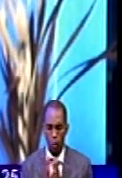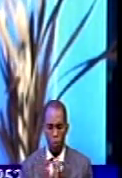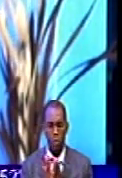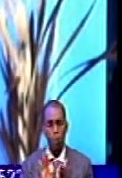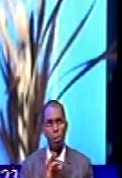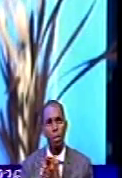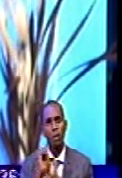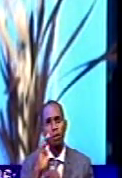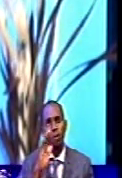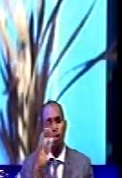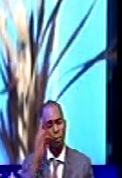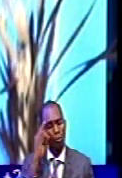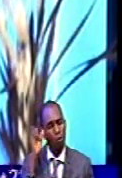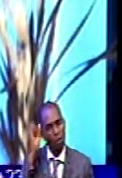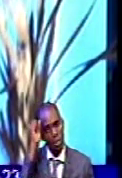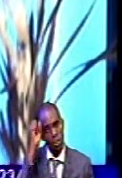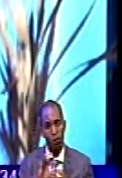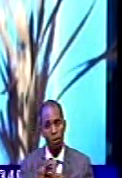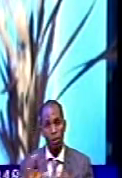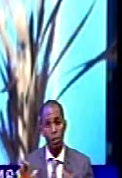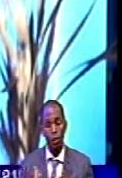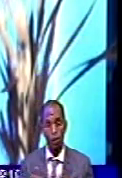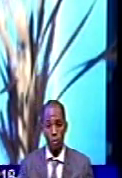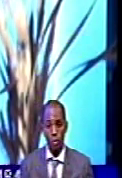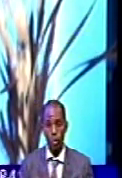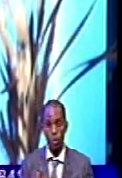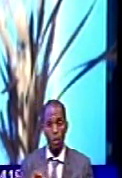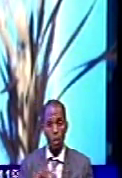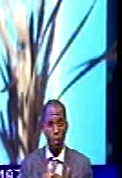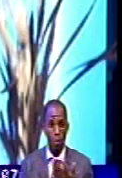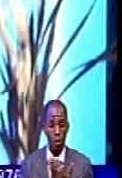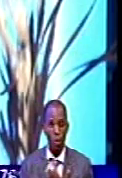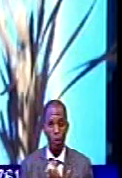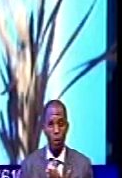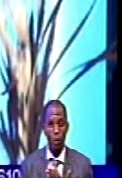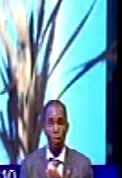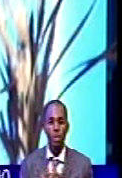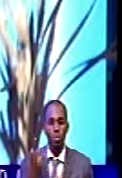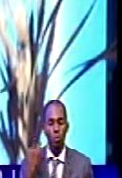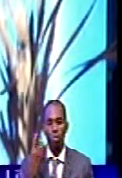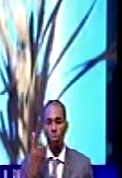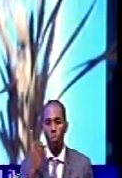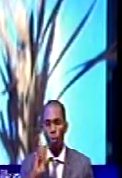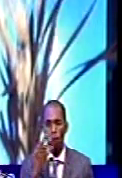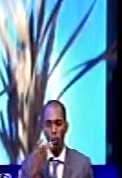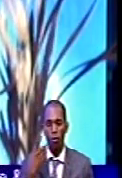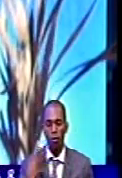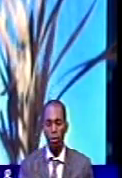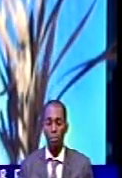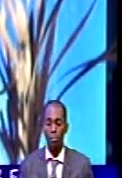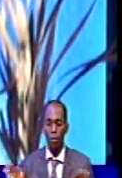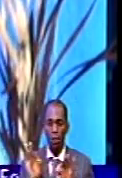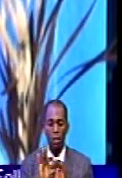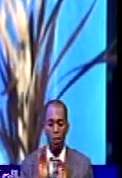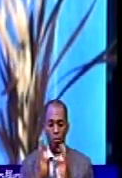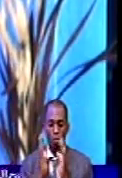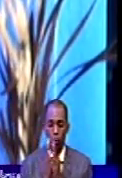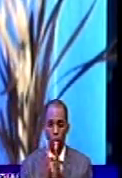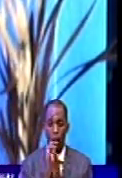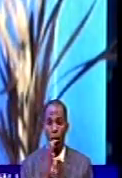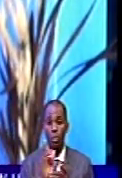been going on and off medications. And 2 years ago, she visited a clinic. She was diagnosed to